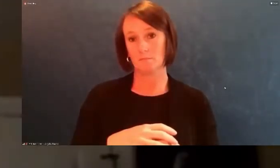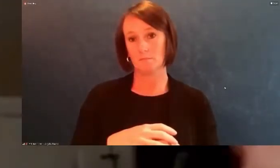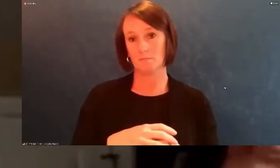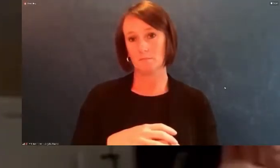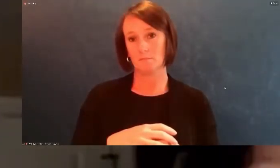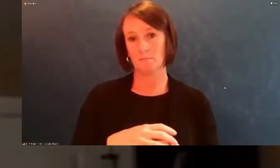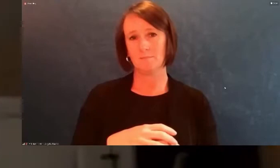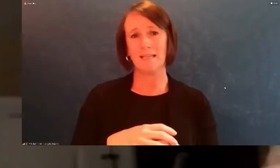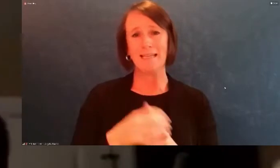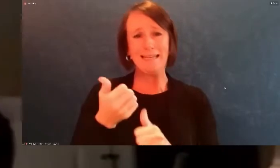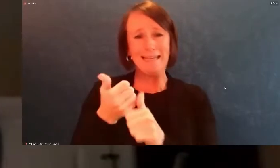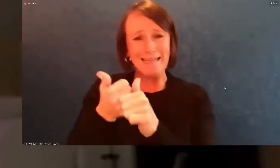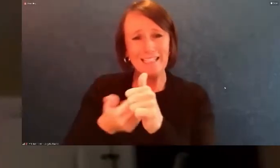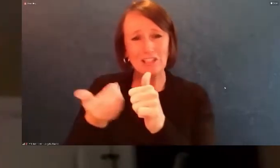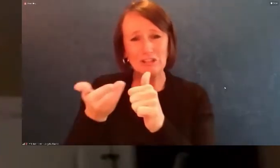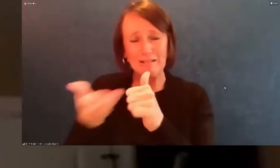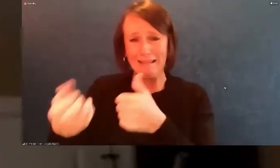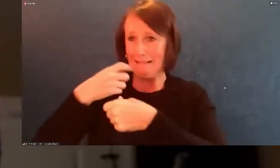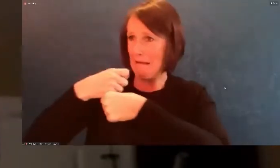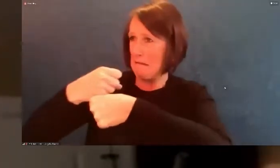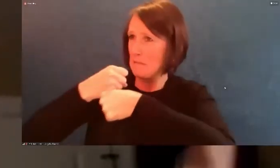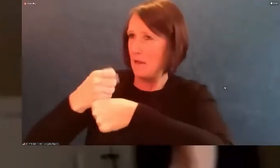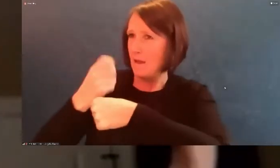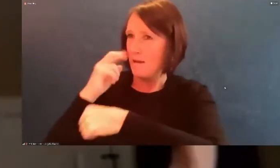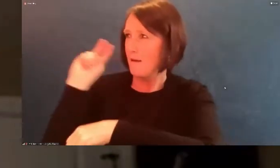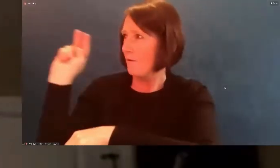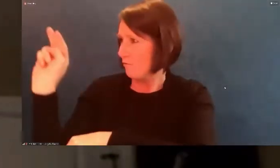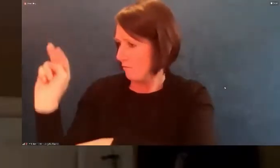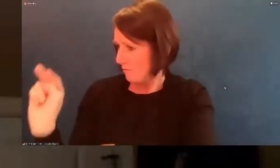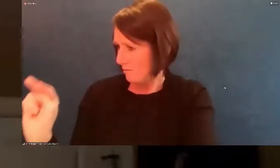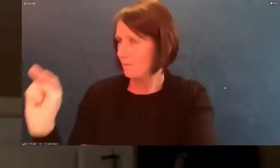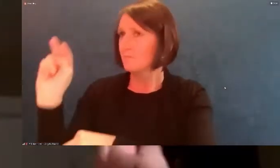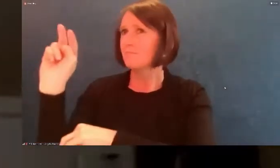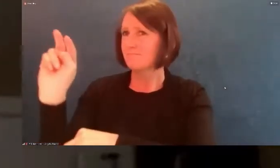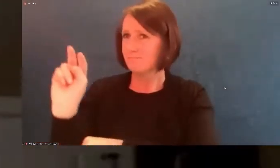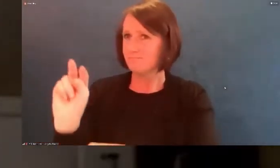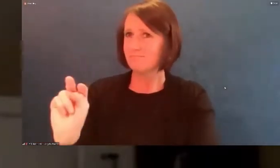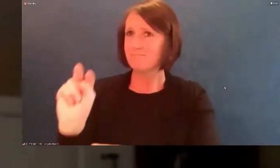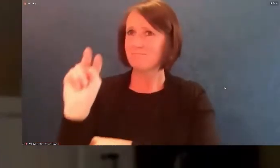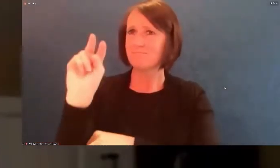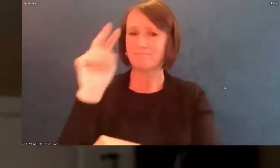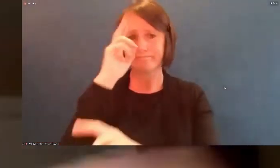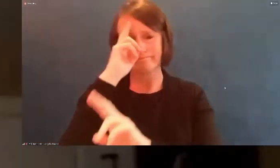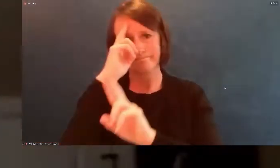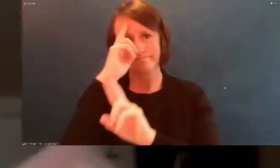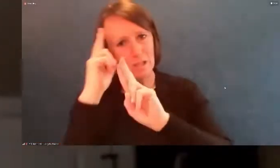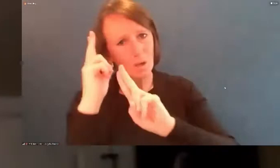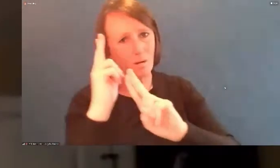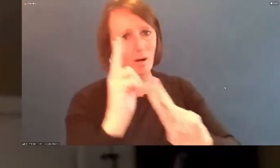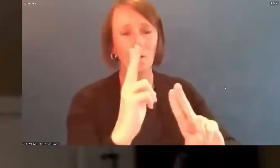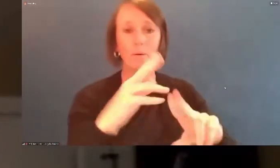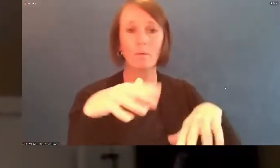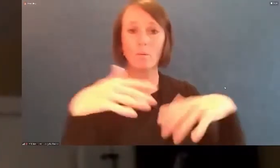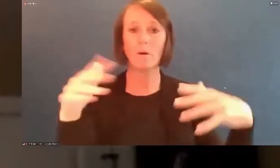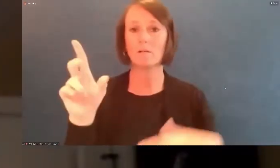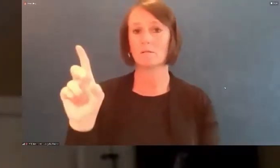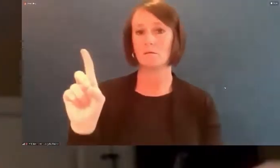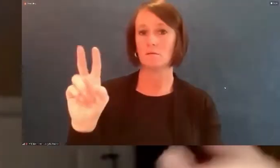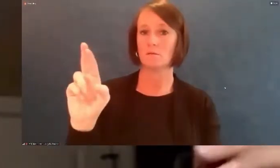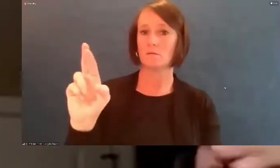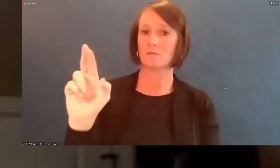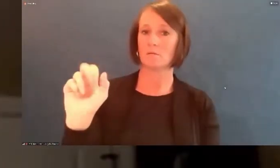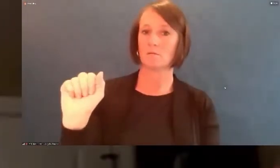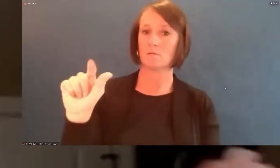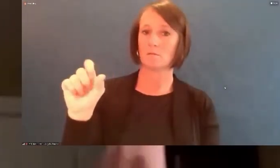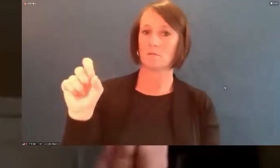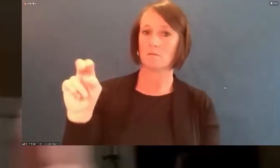everything in that potter's studio, and I just couldn't believe that she was honoring the dragonflies because I'd never seen that before.